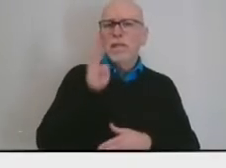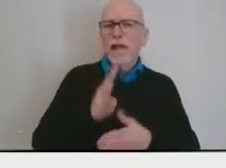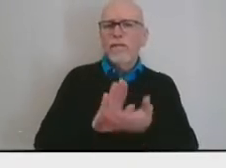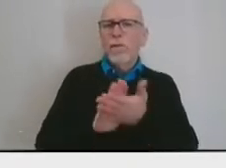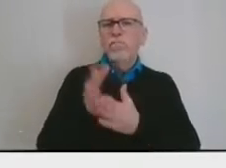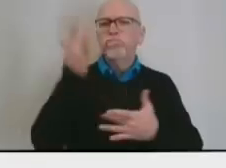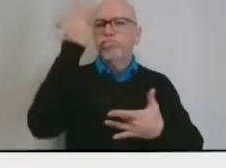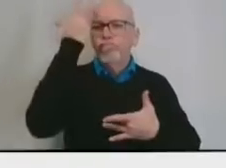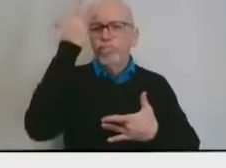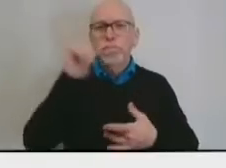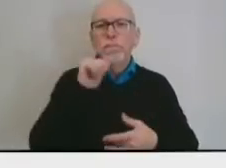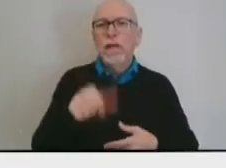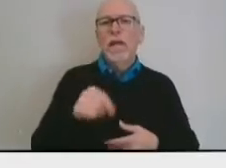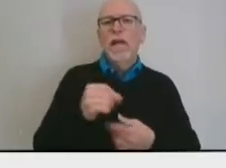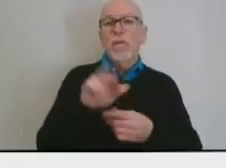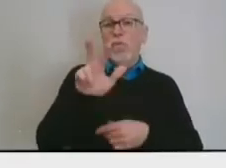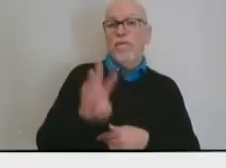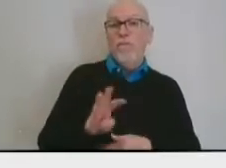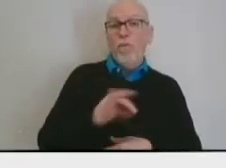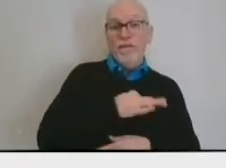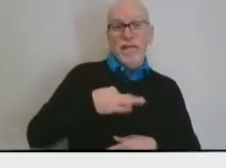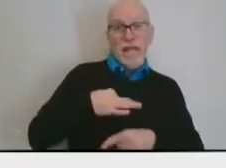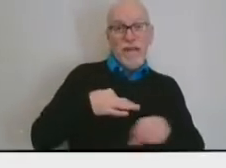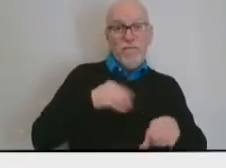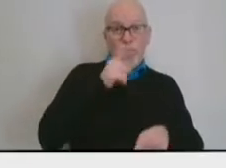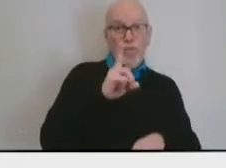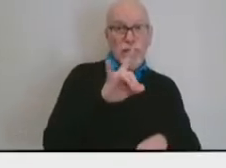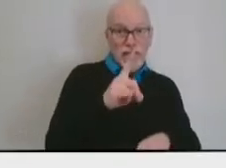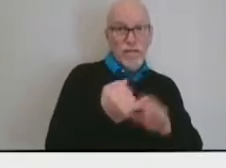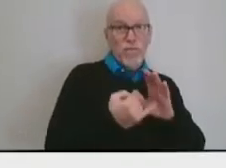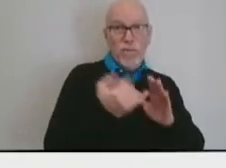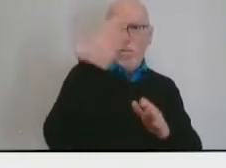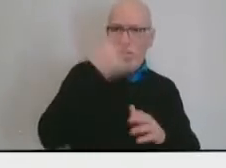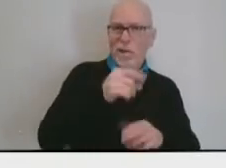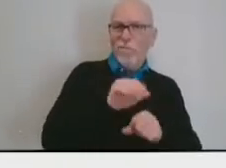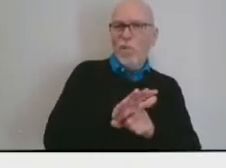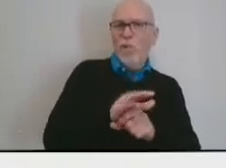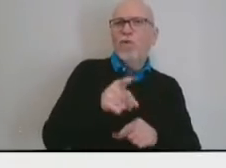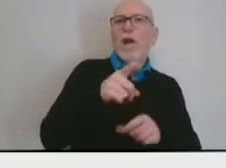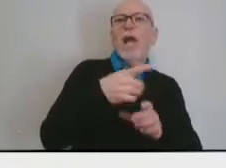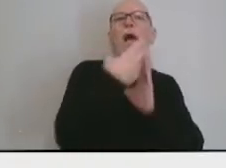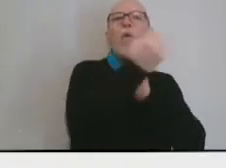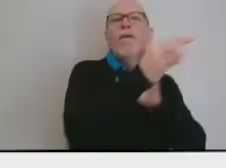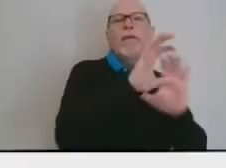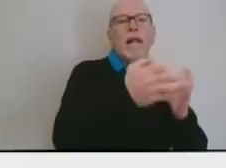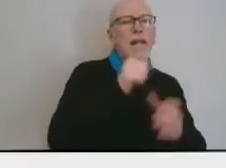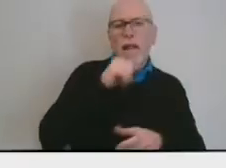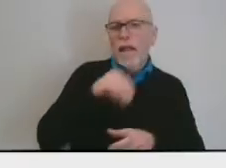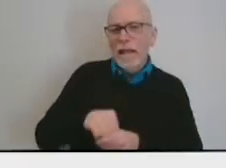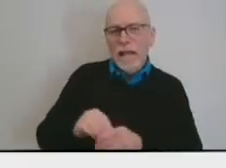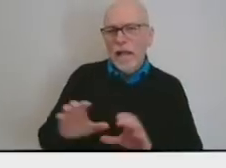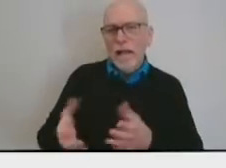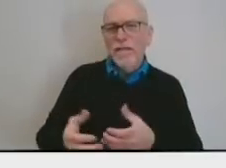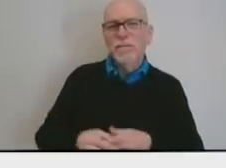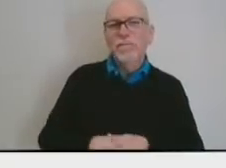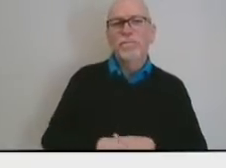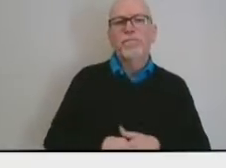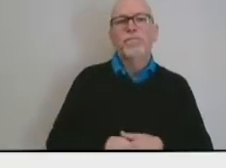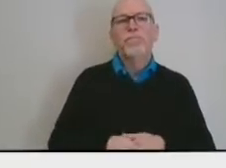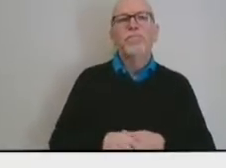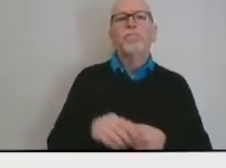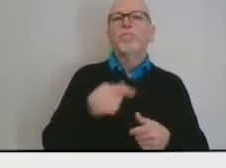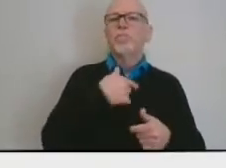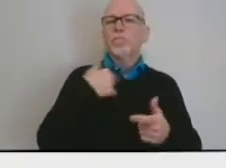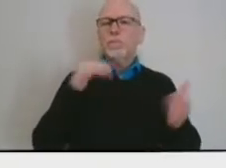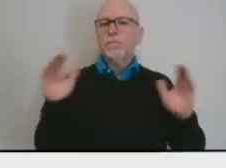and that nearly 3/4 of staff quarantines were due to exposures that occurred outside of the school setting. We've weighed all of this